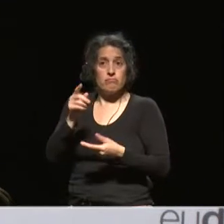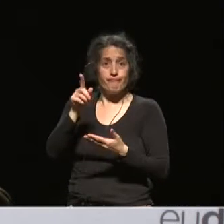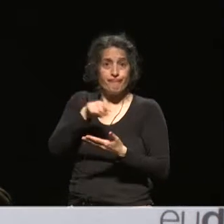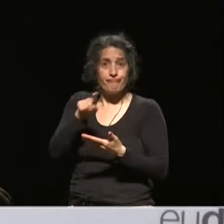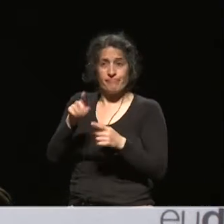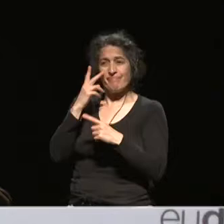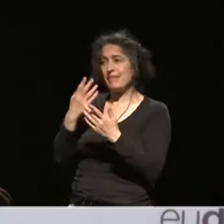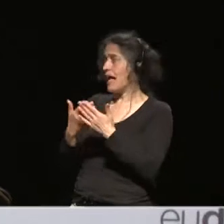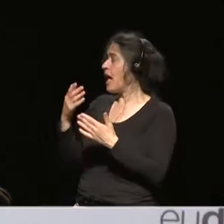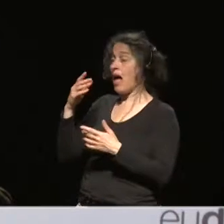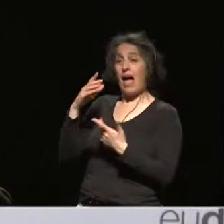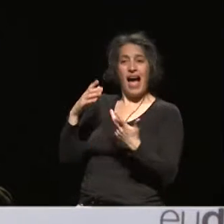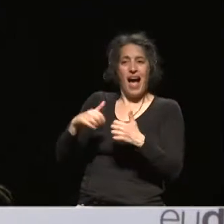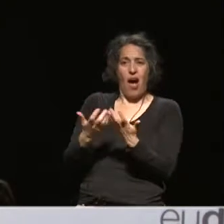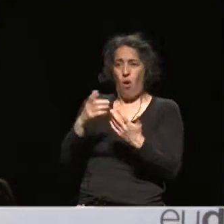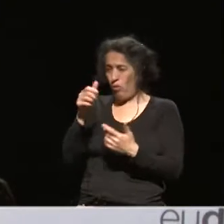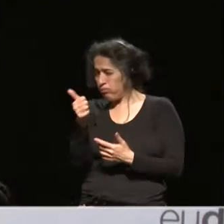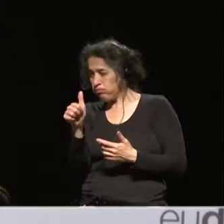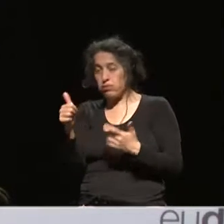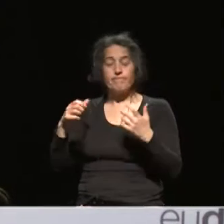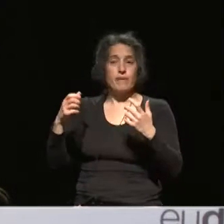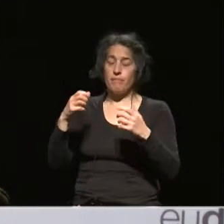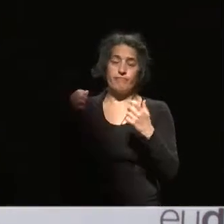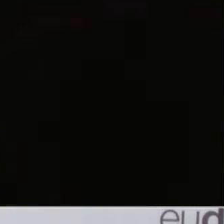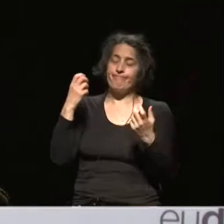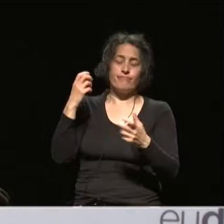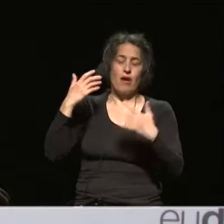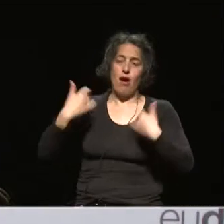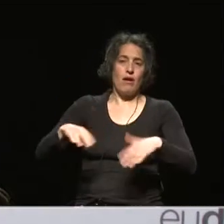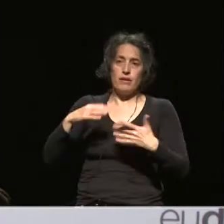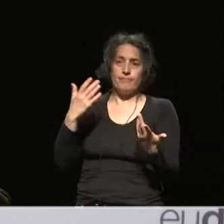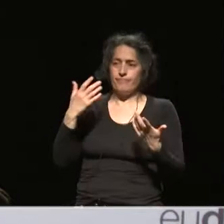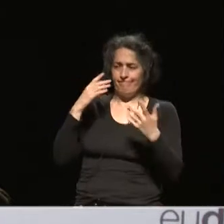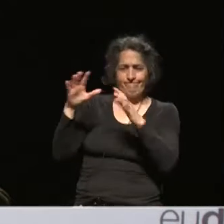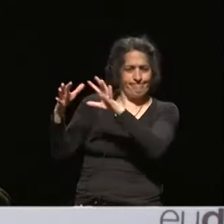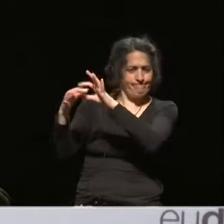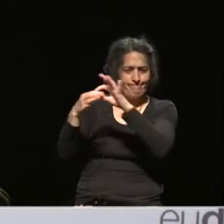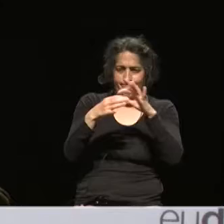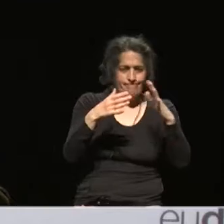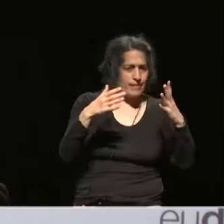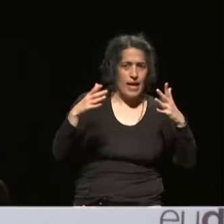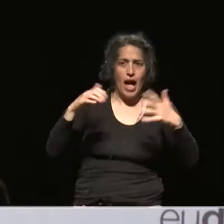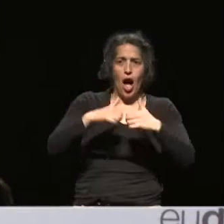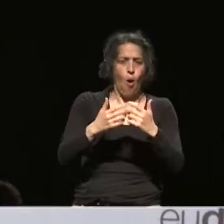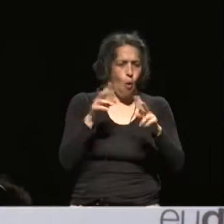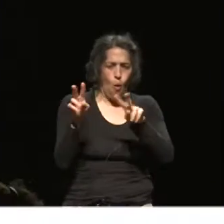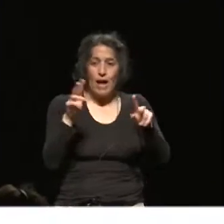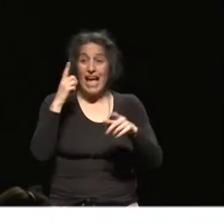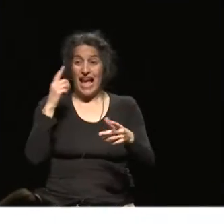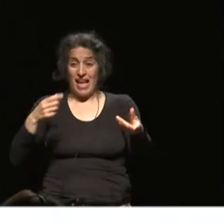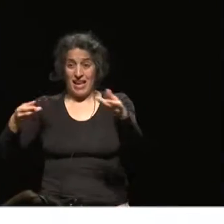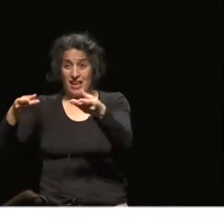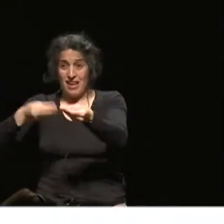changing landscape, but it's impossible to trace those back to a single project or program or donor. Any of